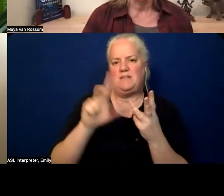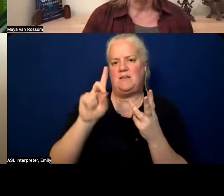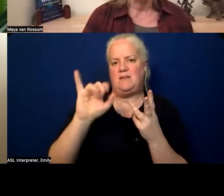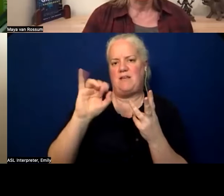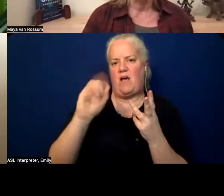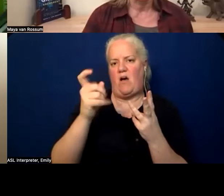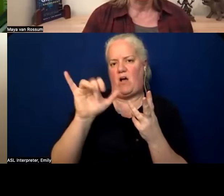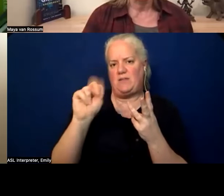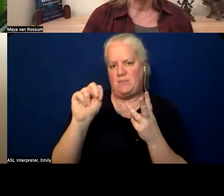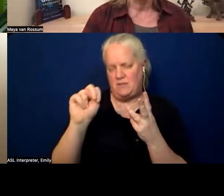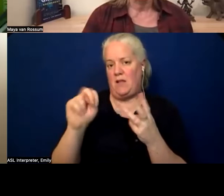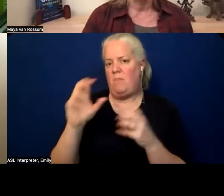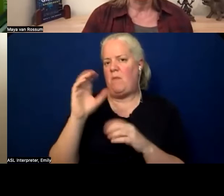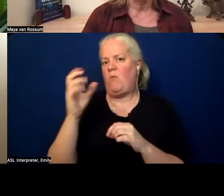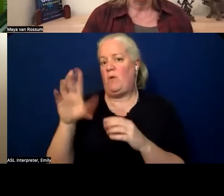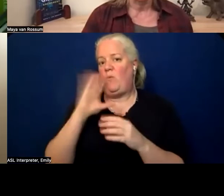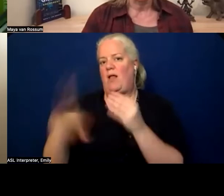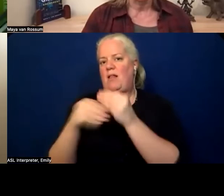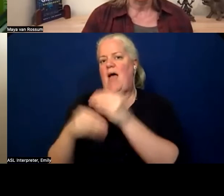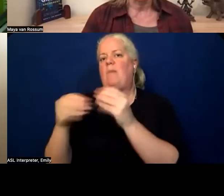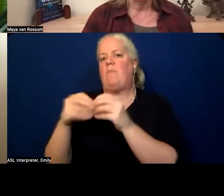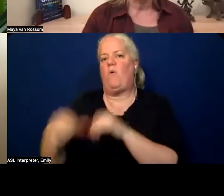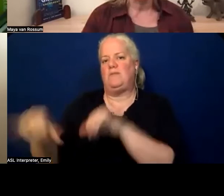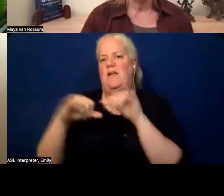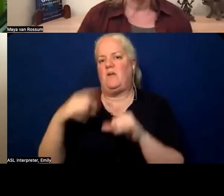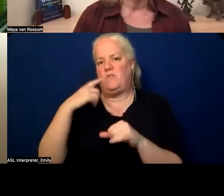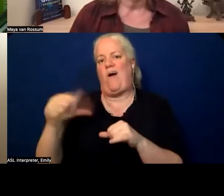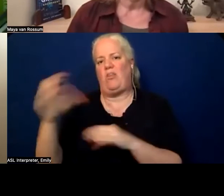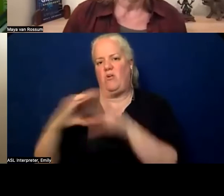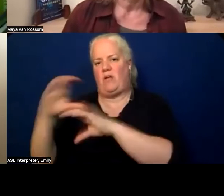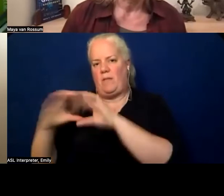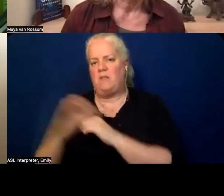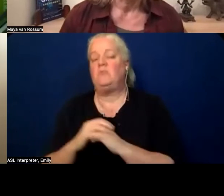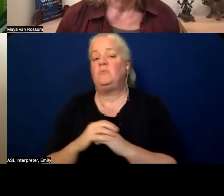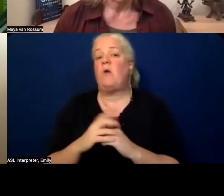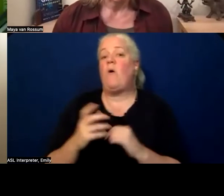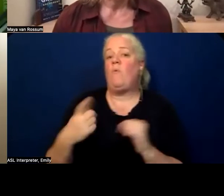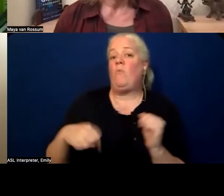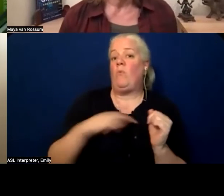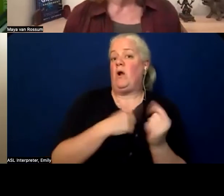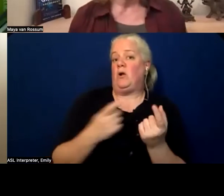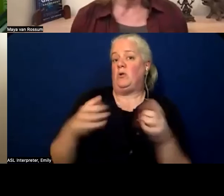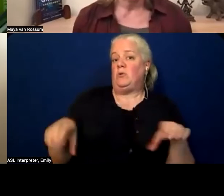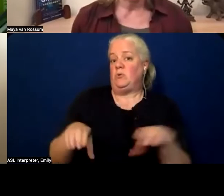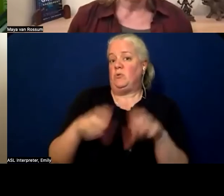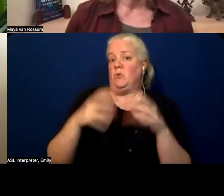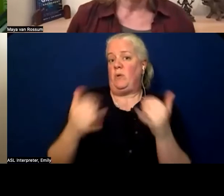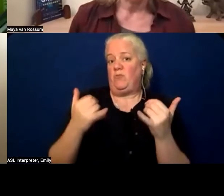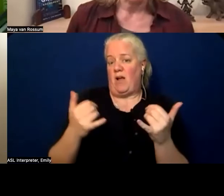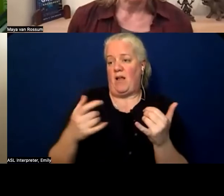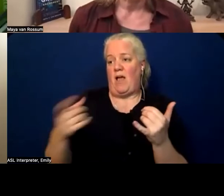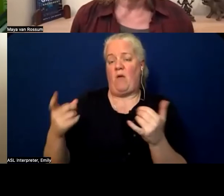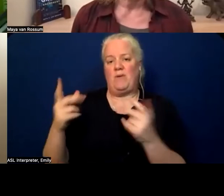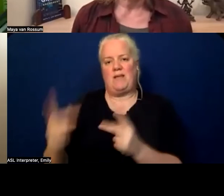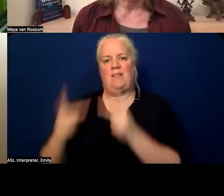those recommended levels, one of the fights that we're doing with is that the levels that are being proposed are